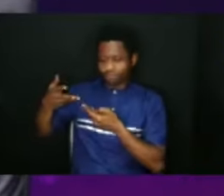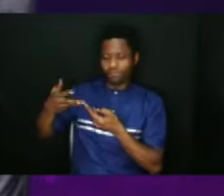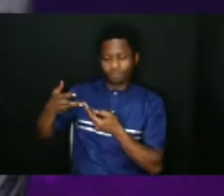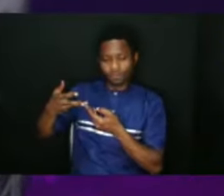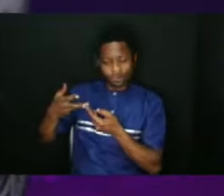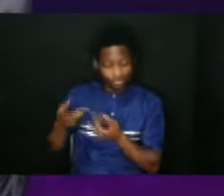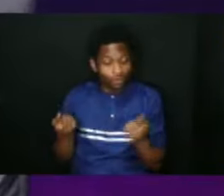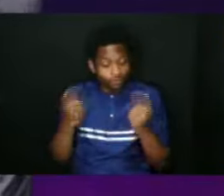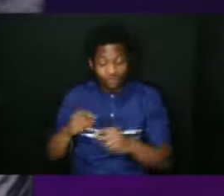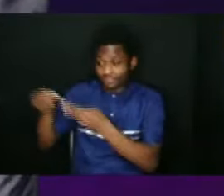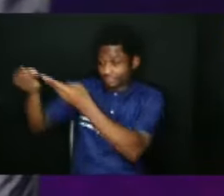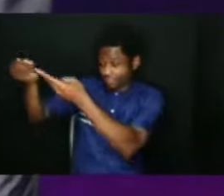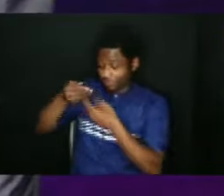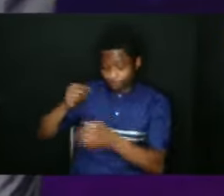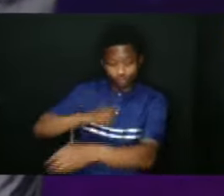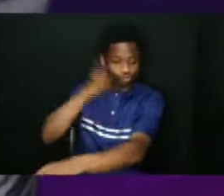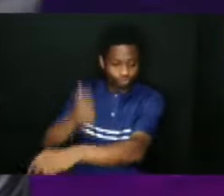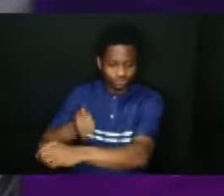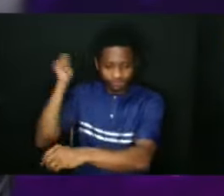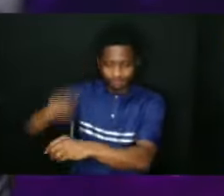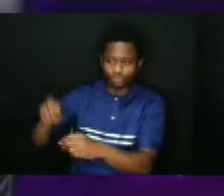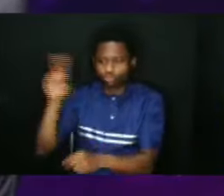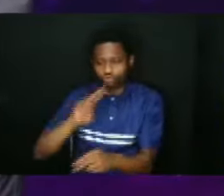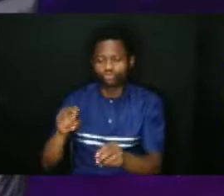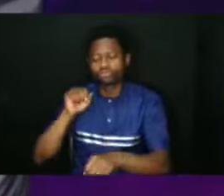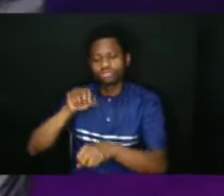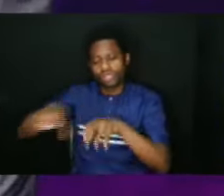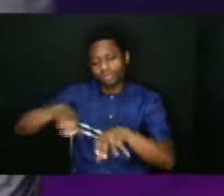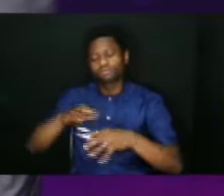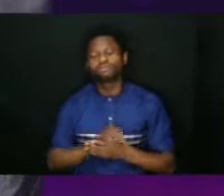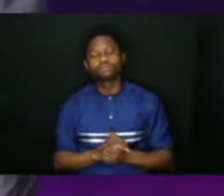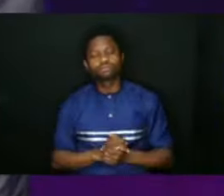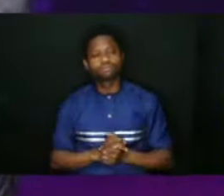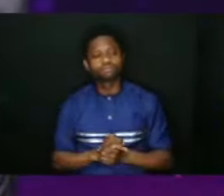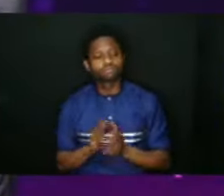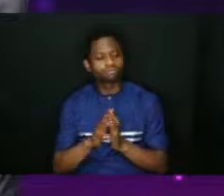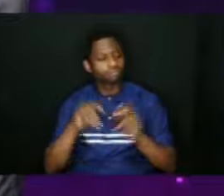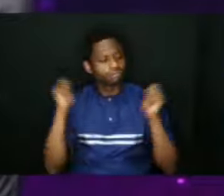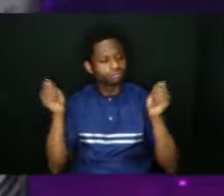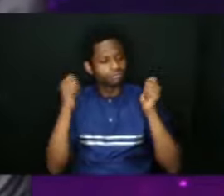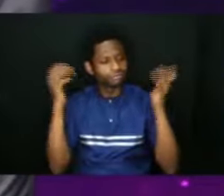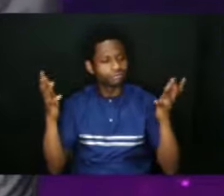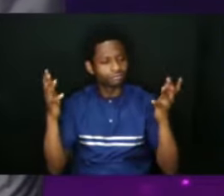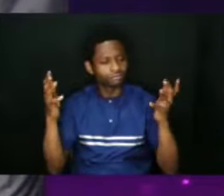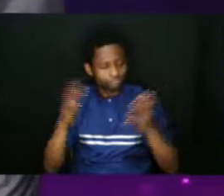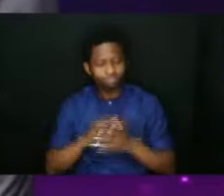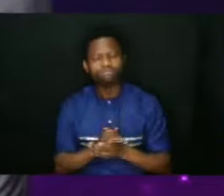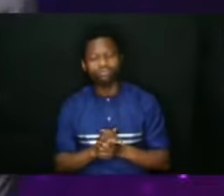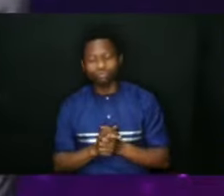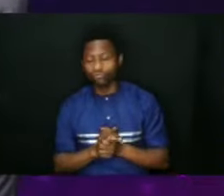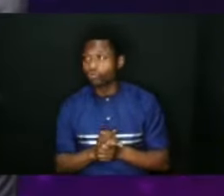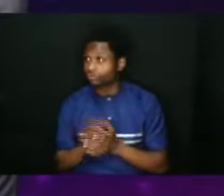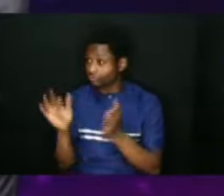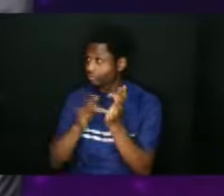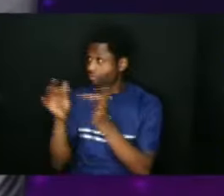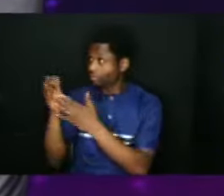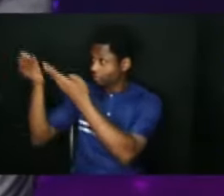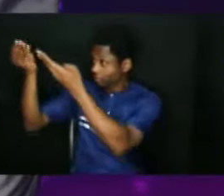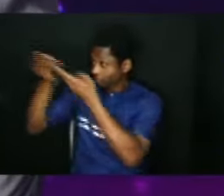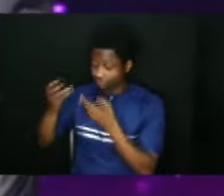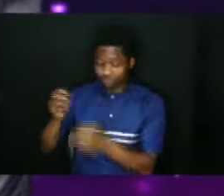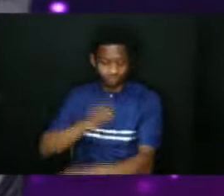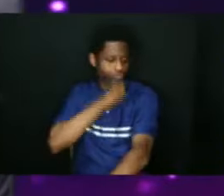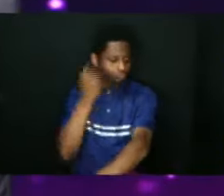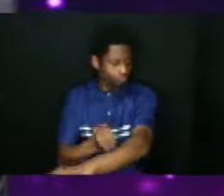exercised. Hallelujah. Amen. So Jesus has given us the authority. And